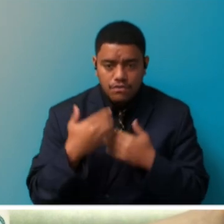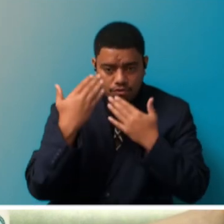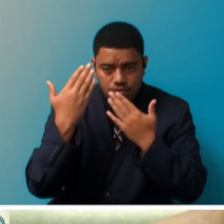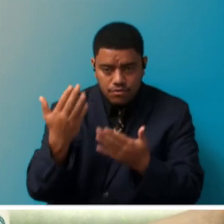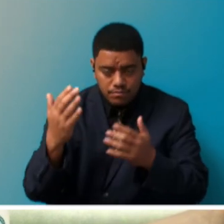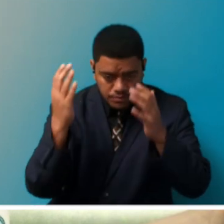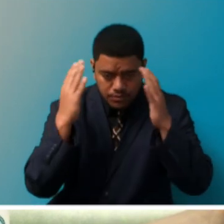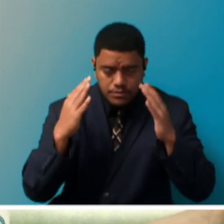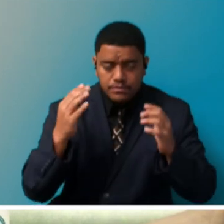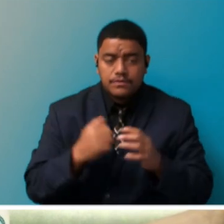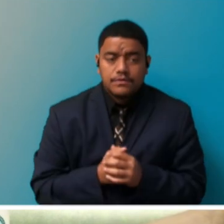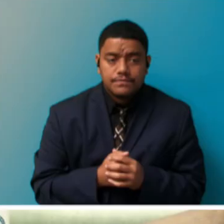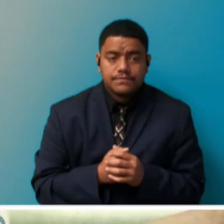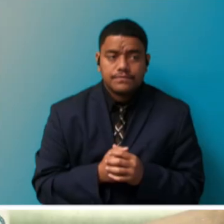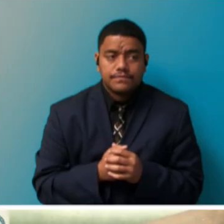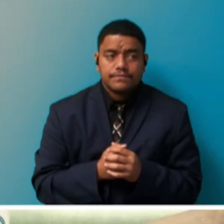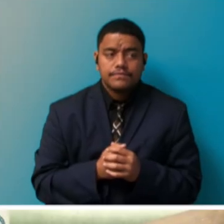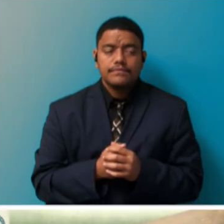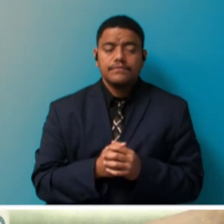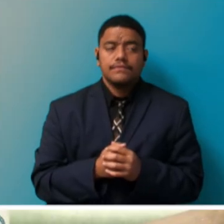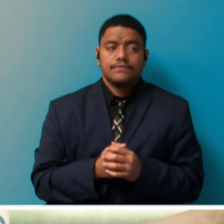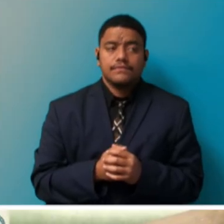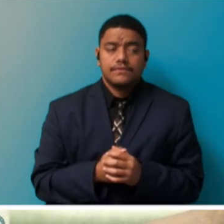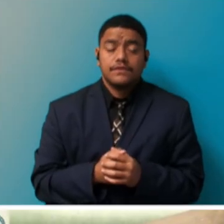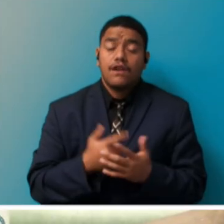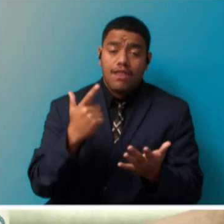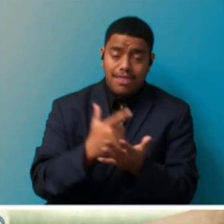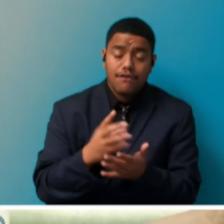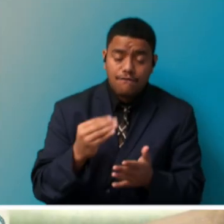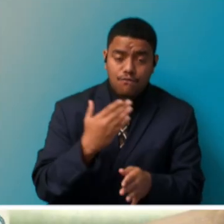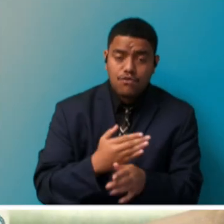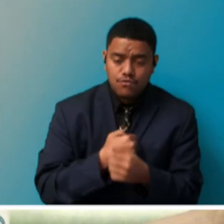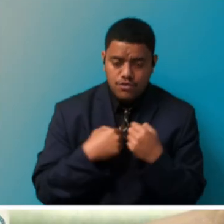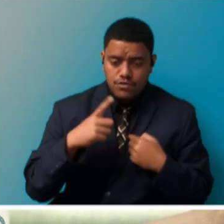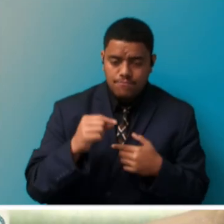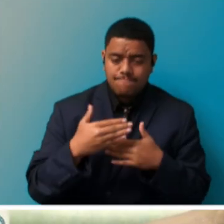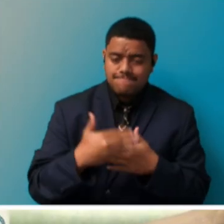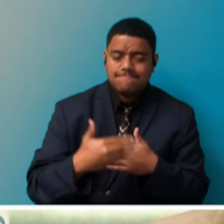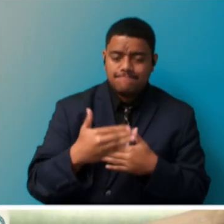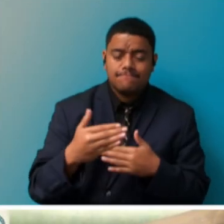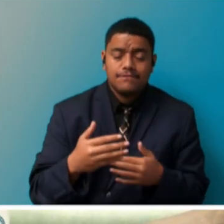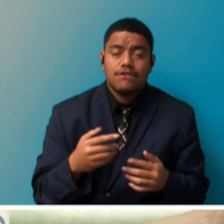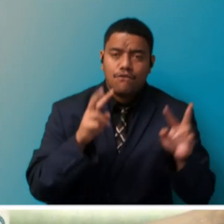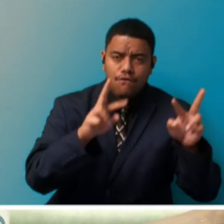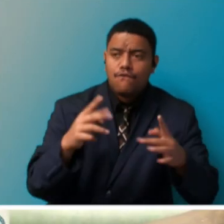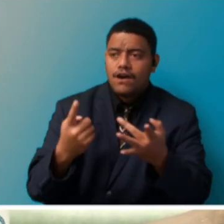So, Honourable Speaker, in a nutshell, a lot of work is going in to look at other